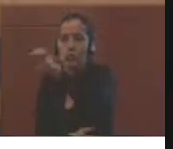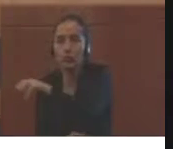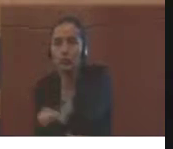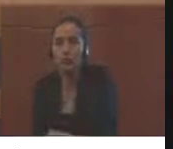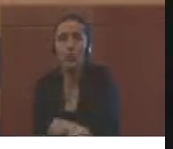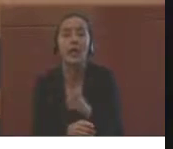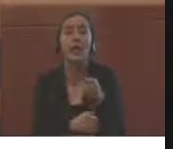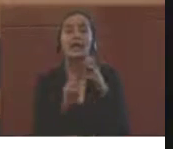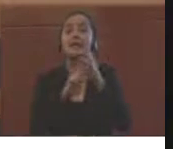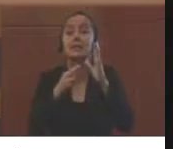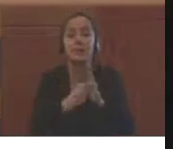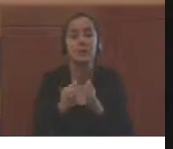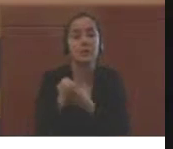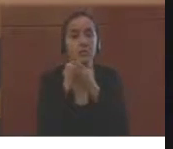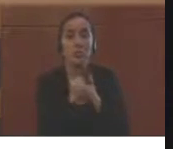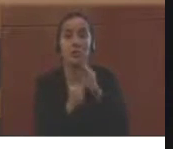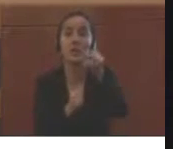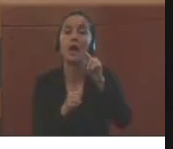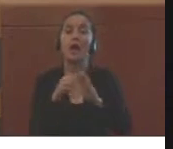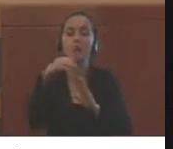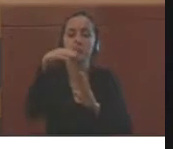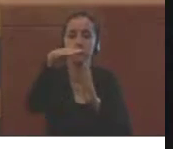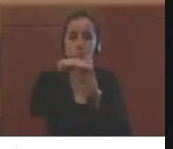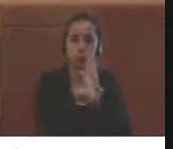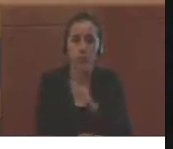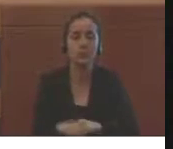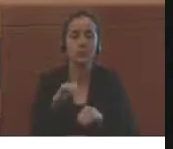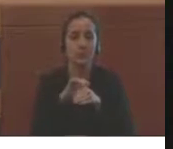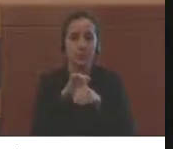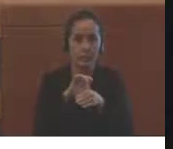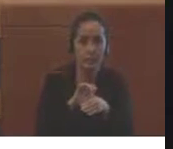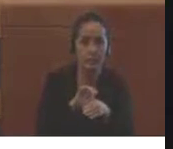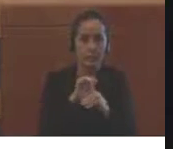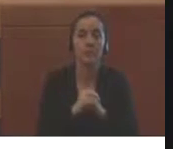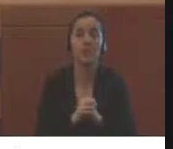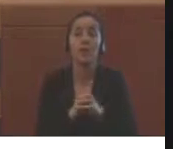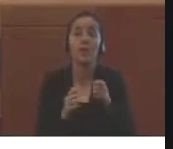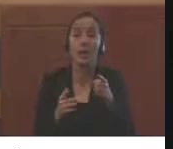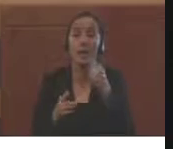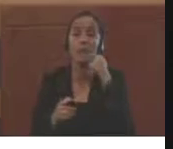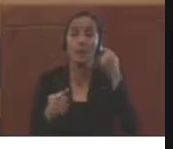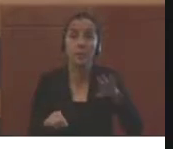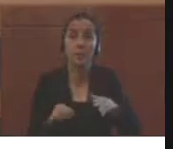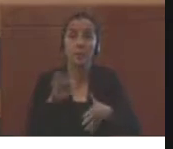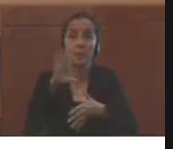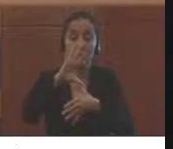PCGIR in Central America, the CDM Strategy